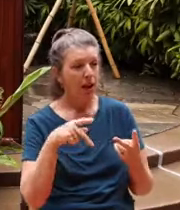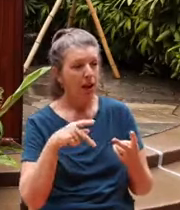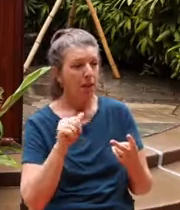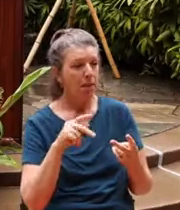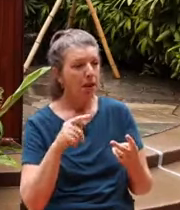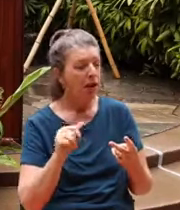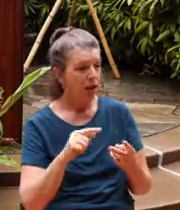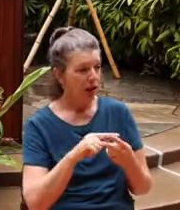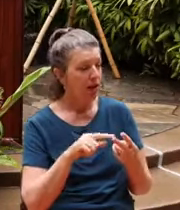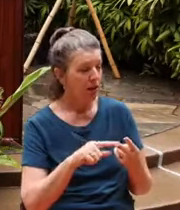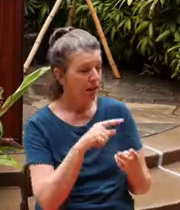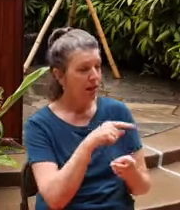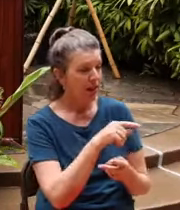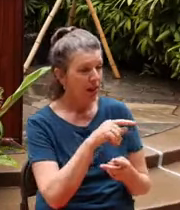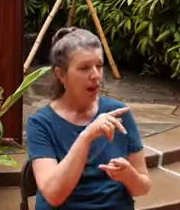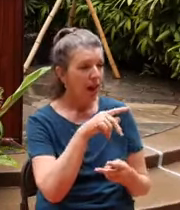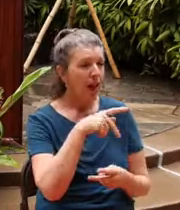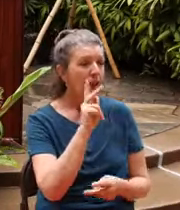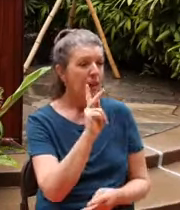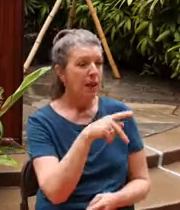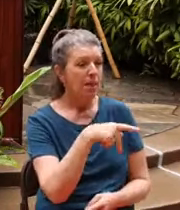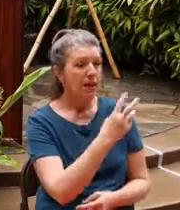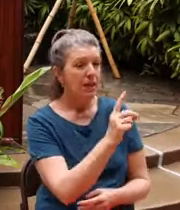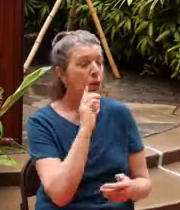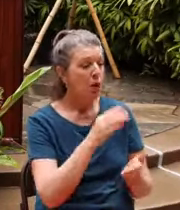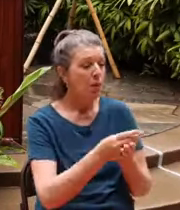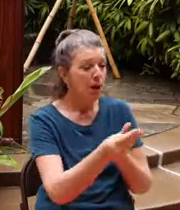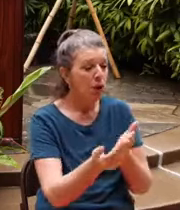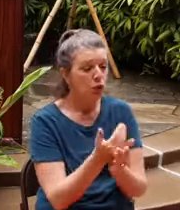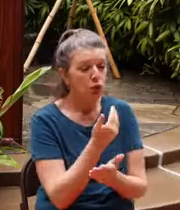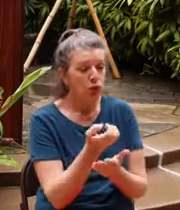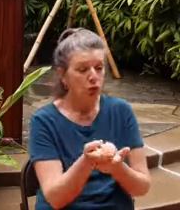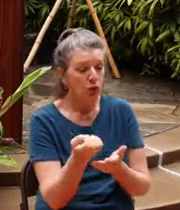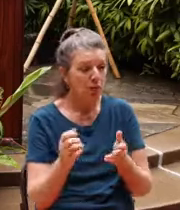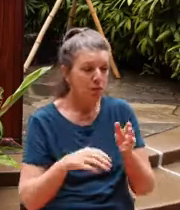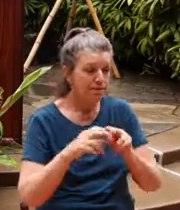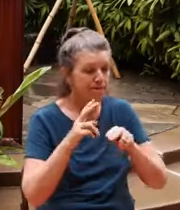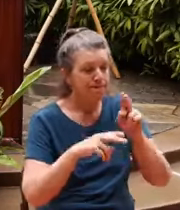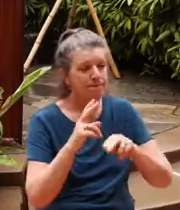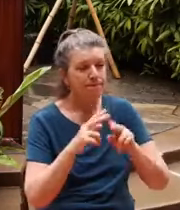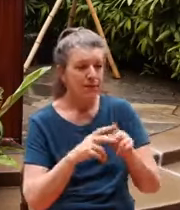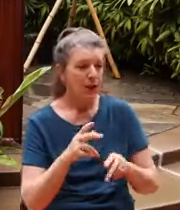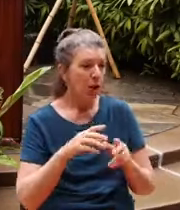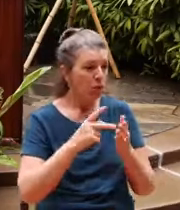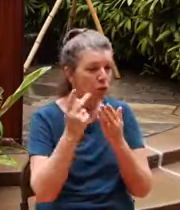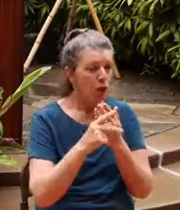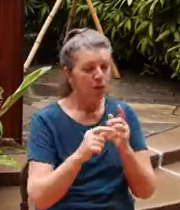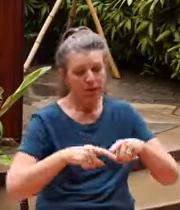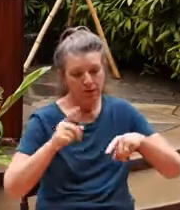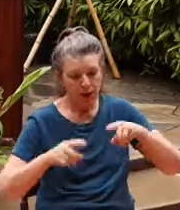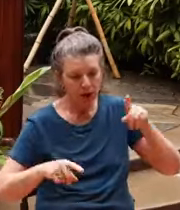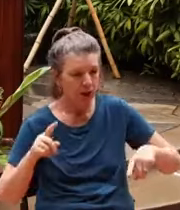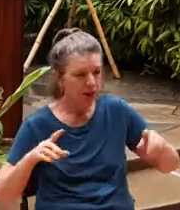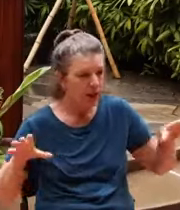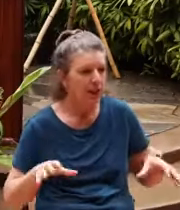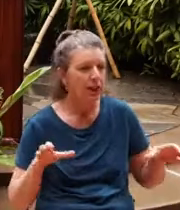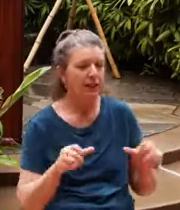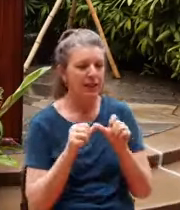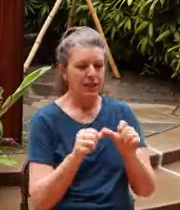will also purchase new equipment to rebuild a robust K-PAL program with various activities to keep our